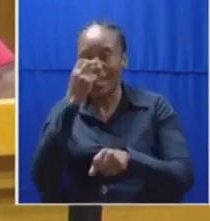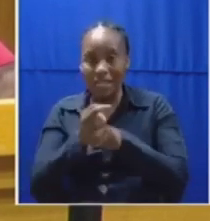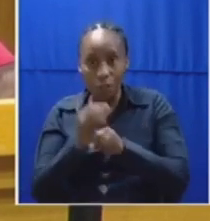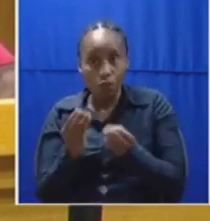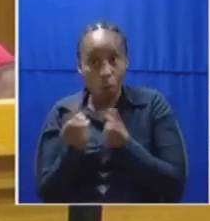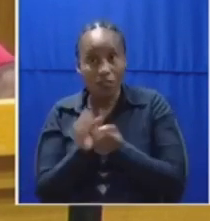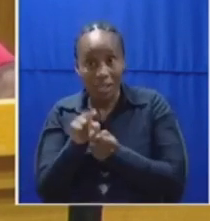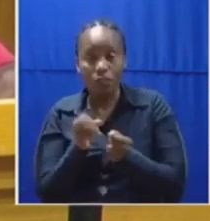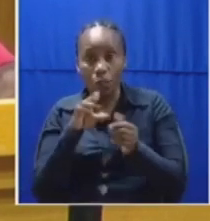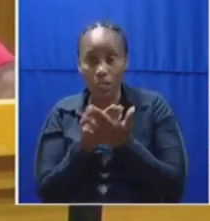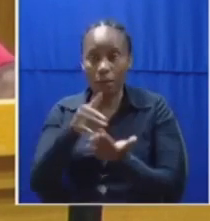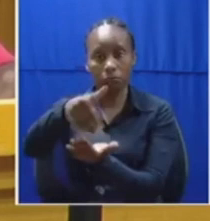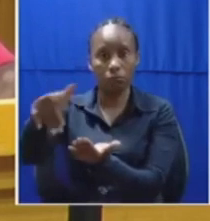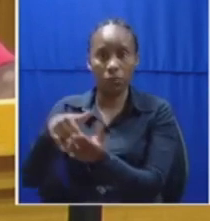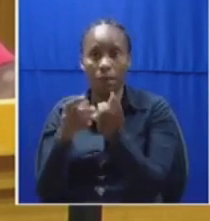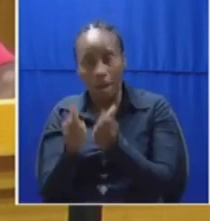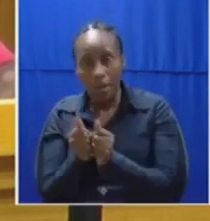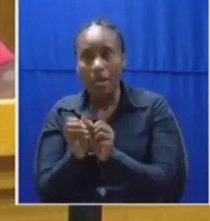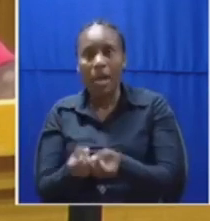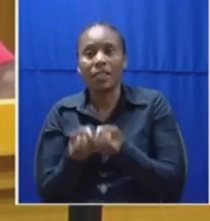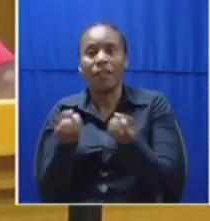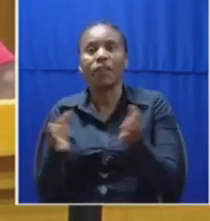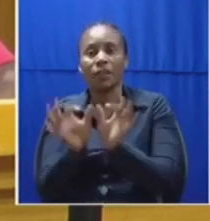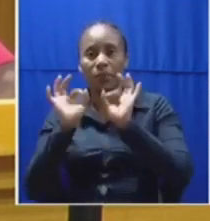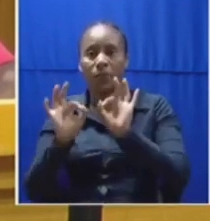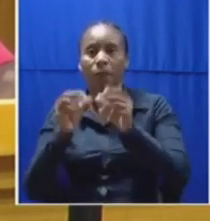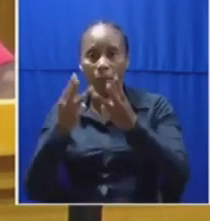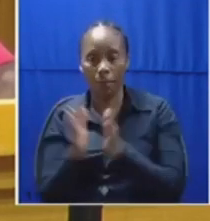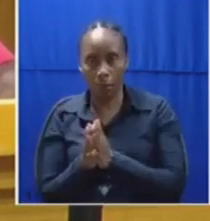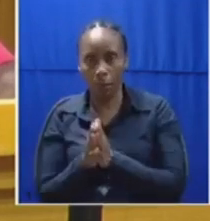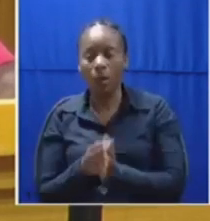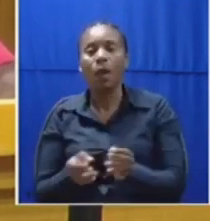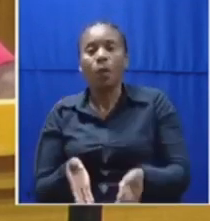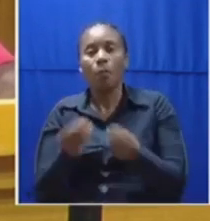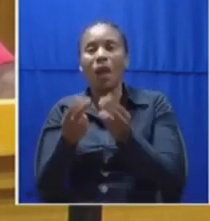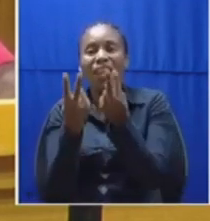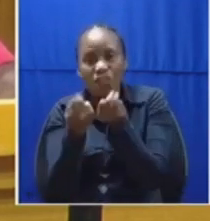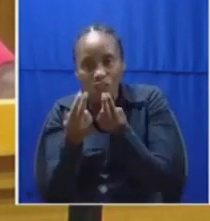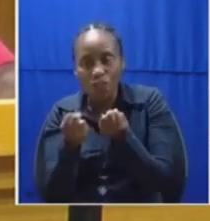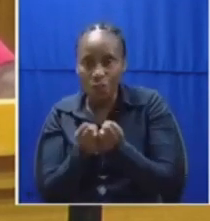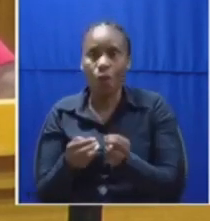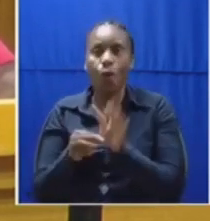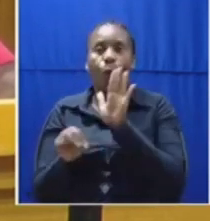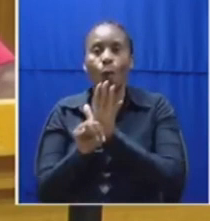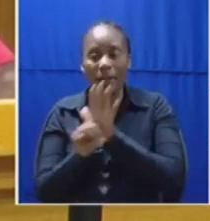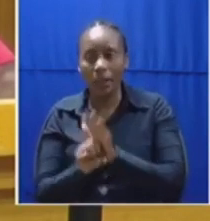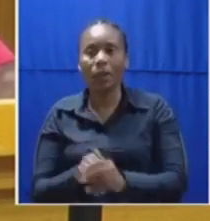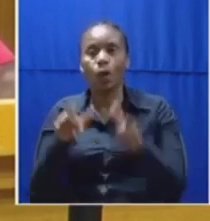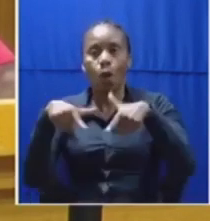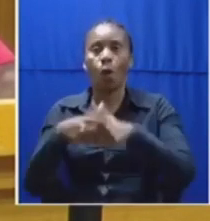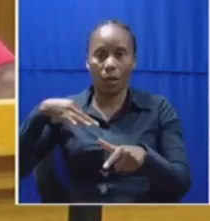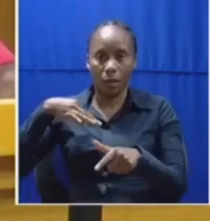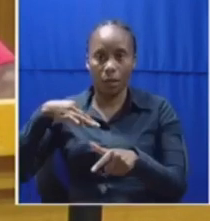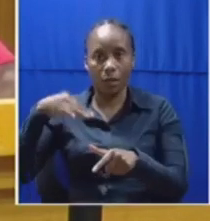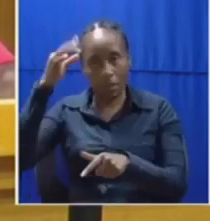solution must also entail a relook at the founding model of local government to ensure that the bulk of